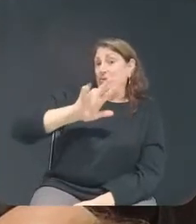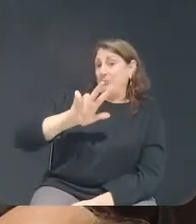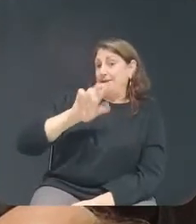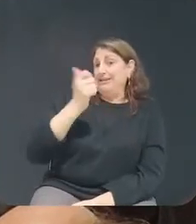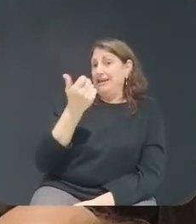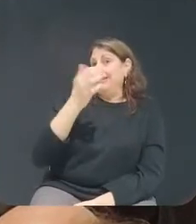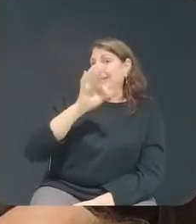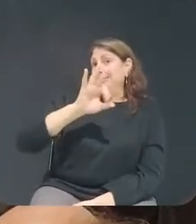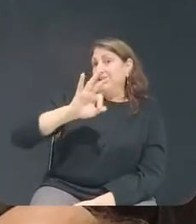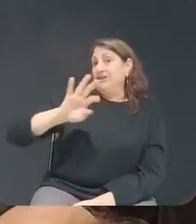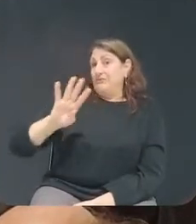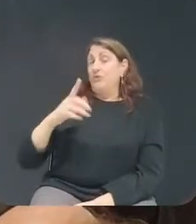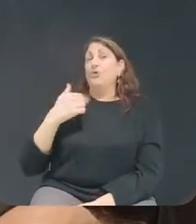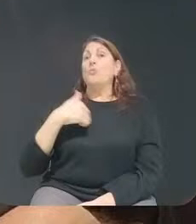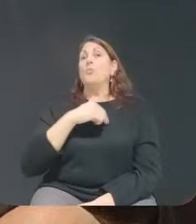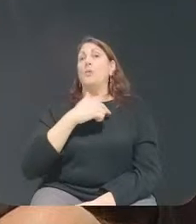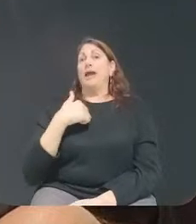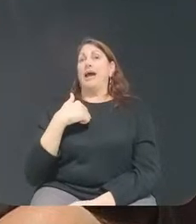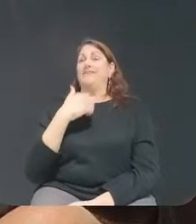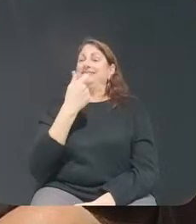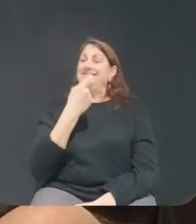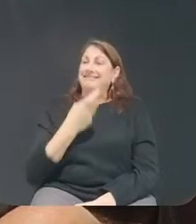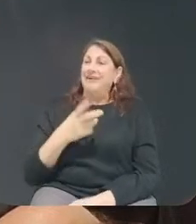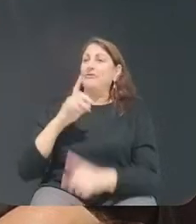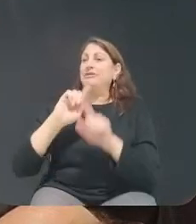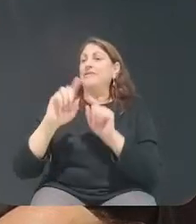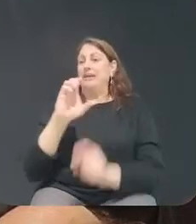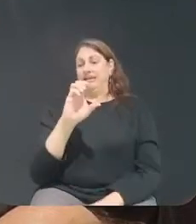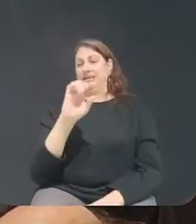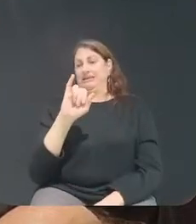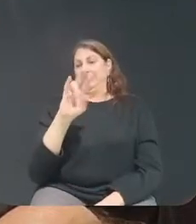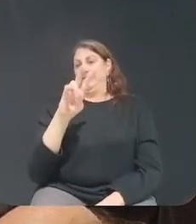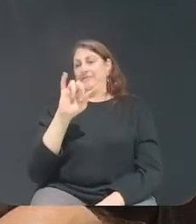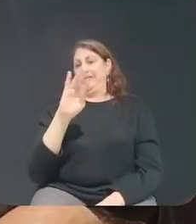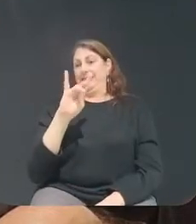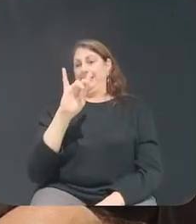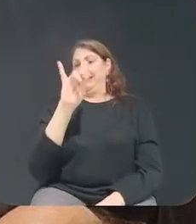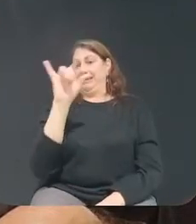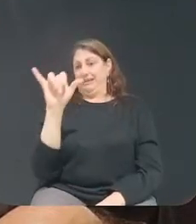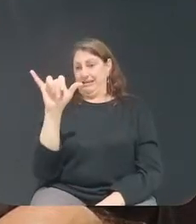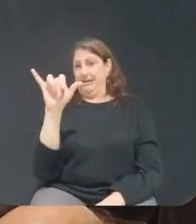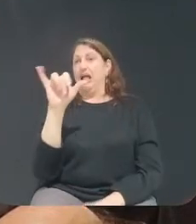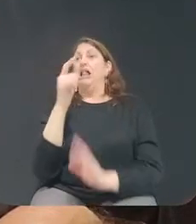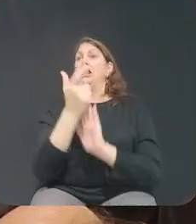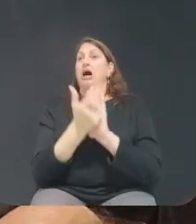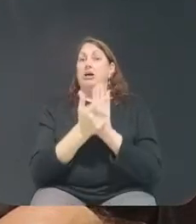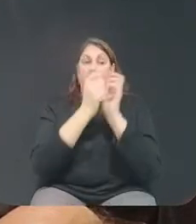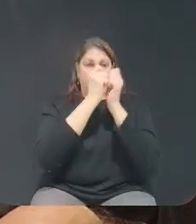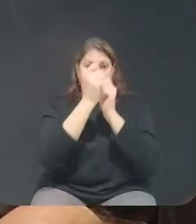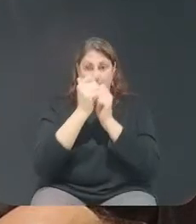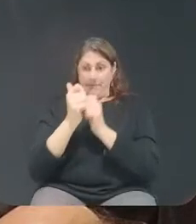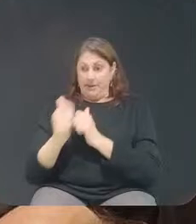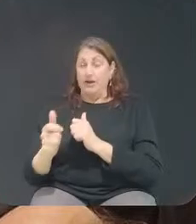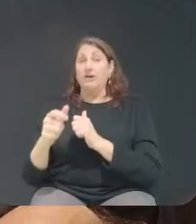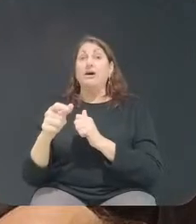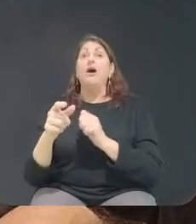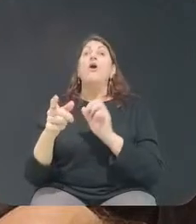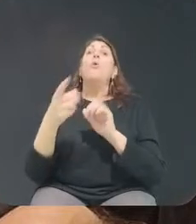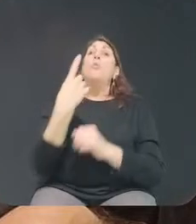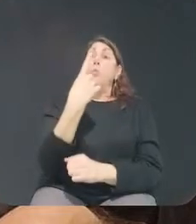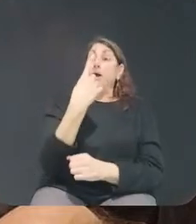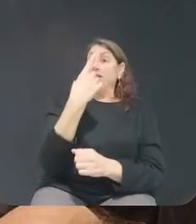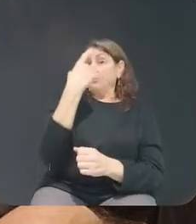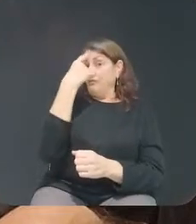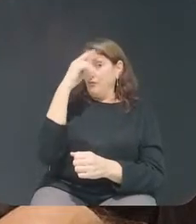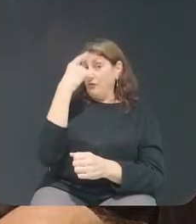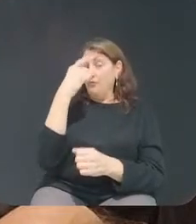of so-called civility laws were passed. One of the laws allowed for the closing of spaces under bridges and